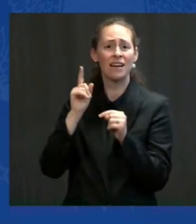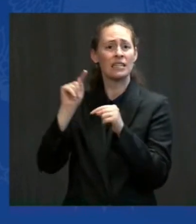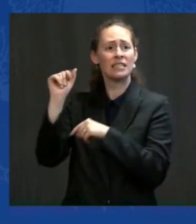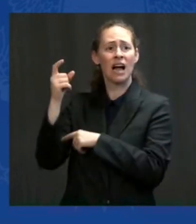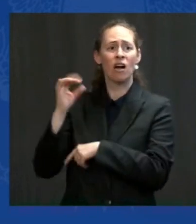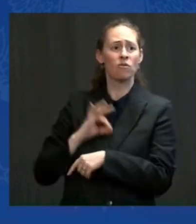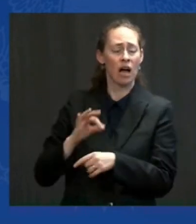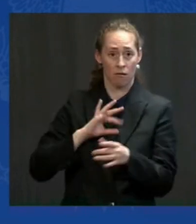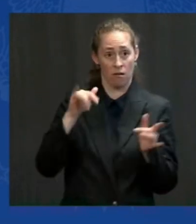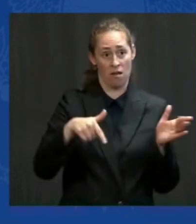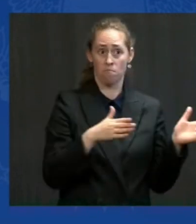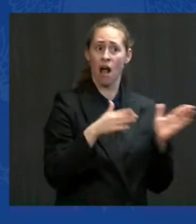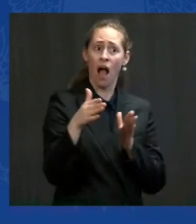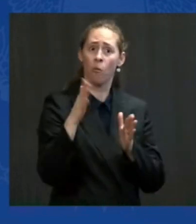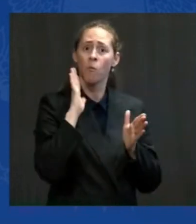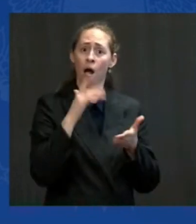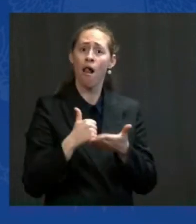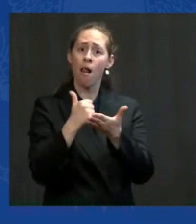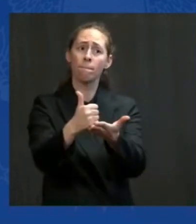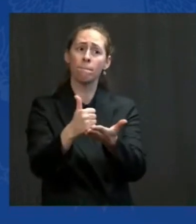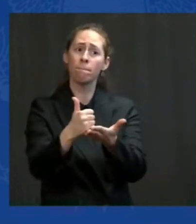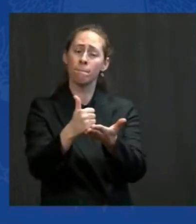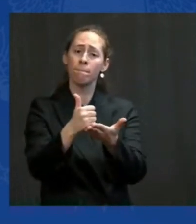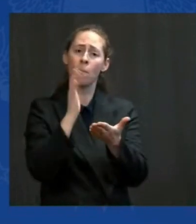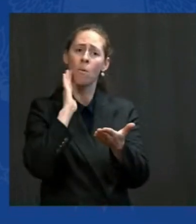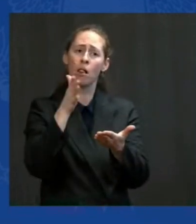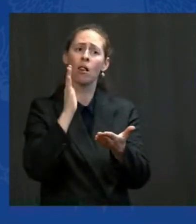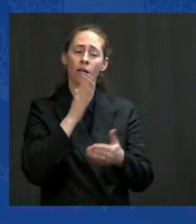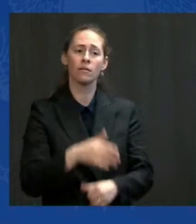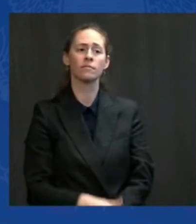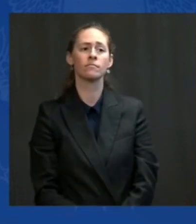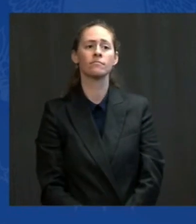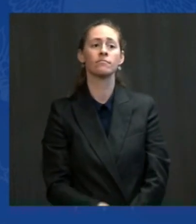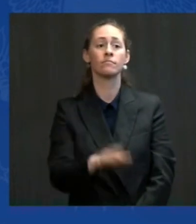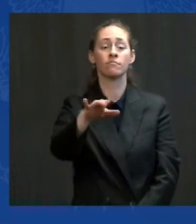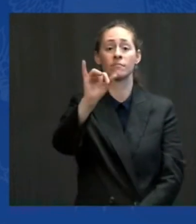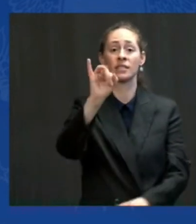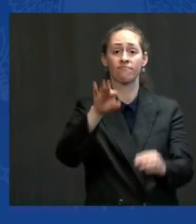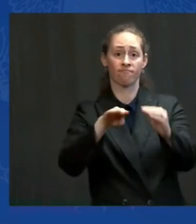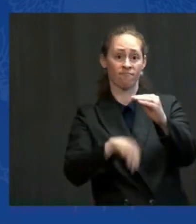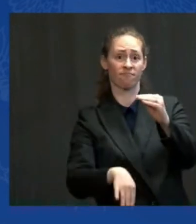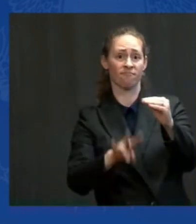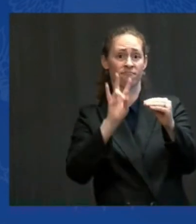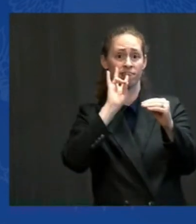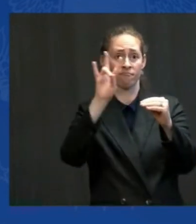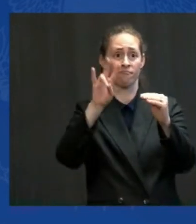what? You're in a situation where if you have a child under the age of 7, you get back